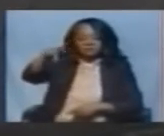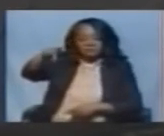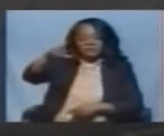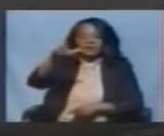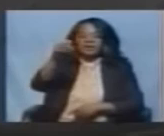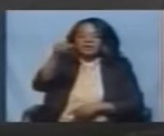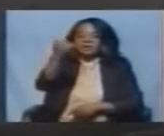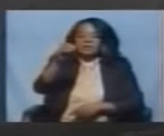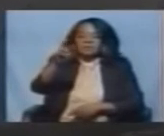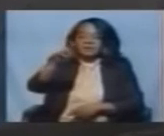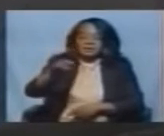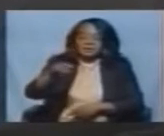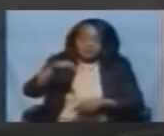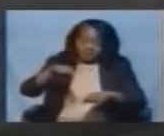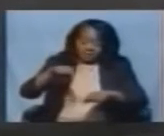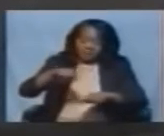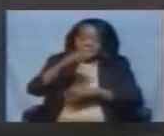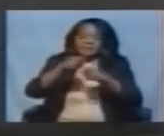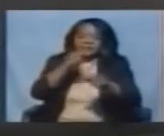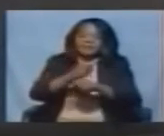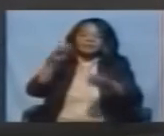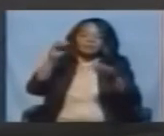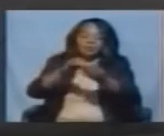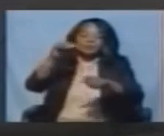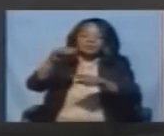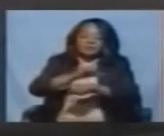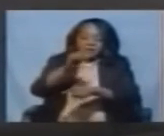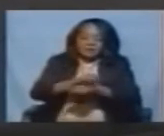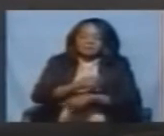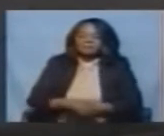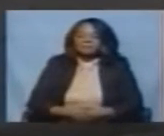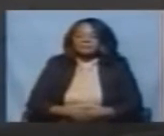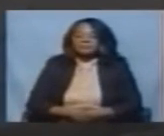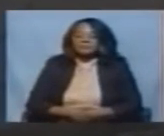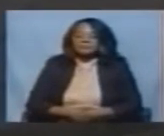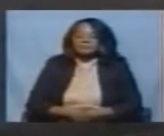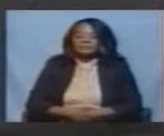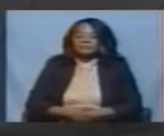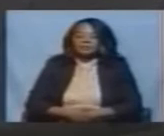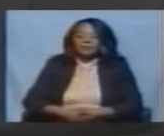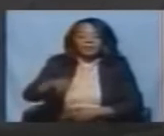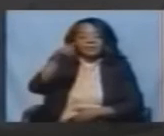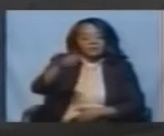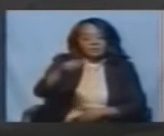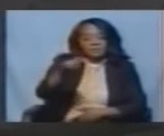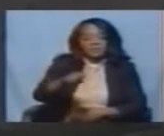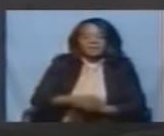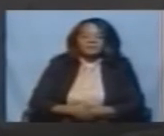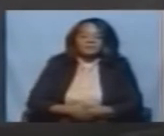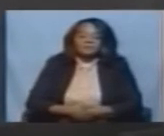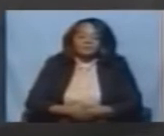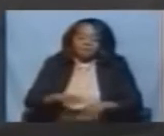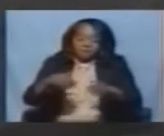to go and conduct more trainings. Just that you don't want to come and cover that. And more trainings on the demands and the dictates of the code of